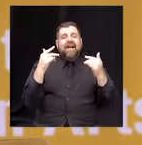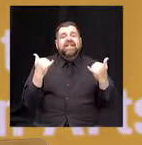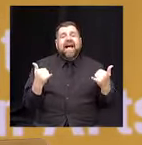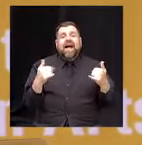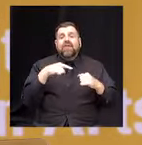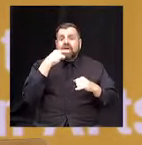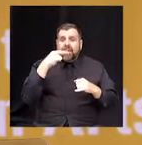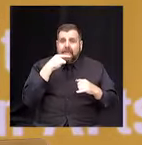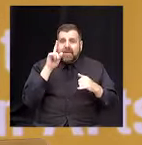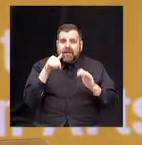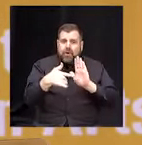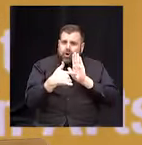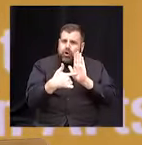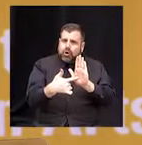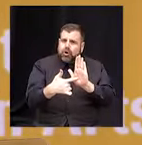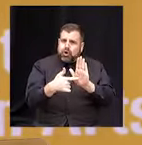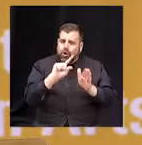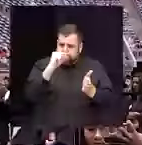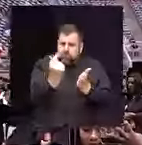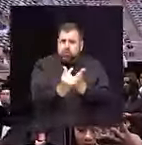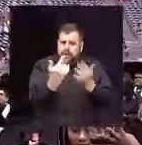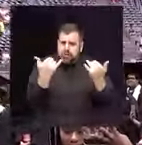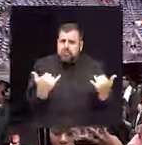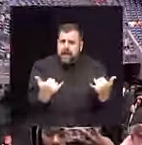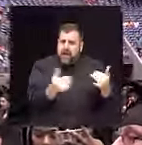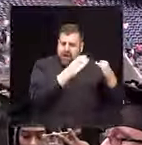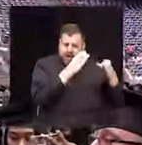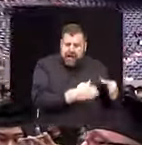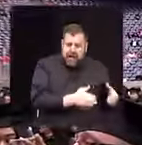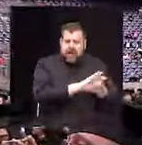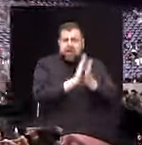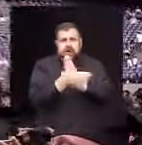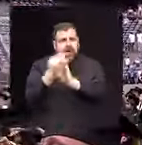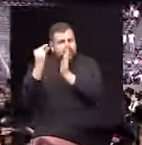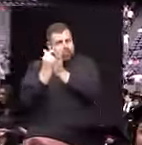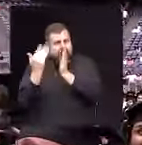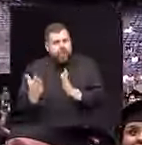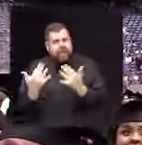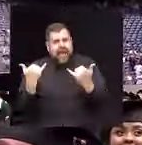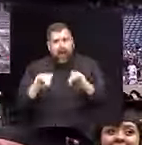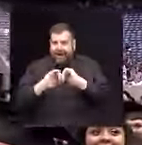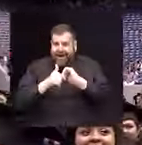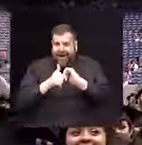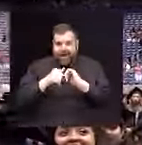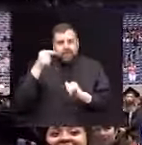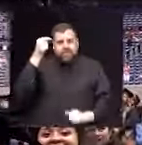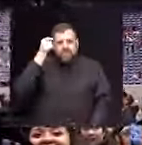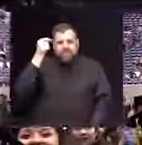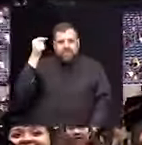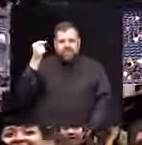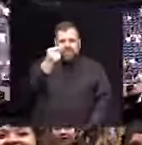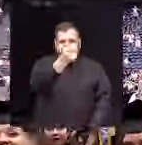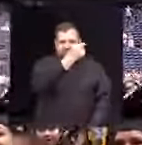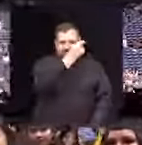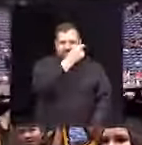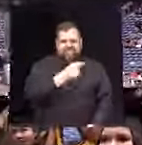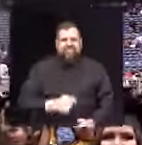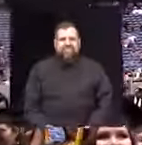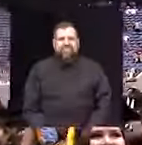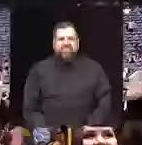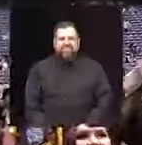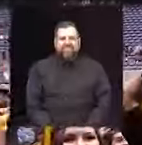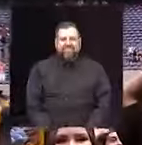publicly signify your transition from being a candidate to being a graduate by moving your tassel from the right to the left.